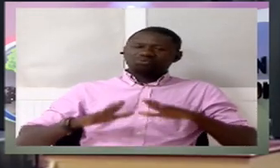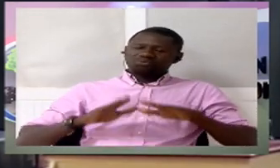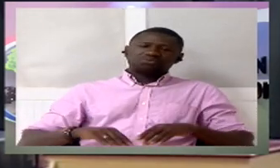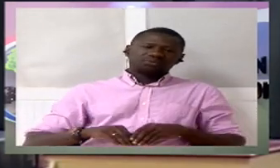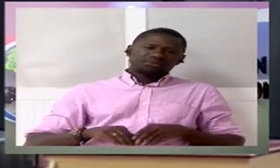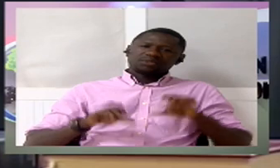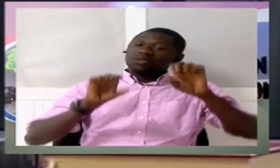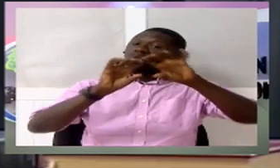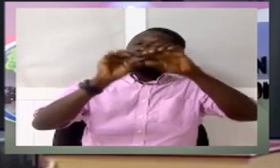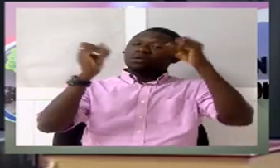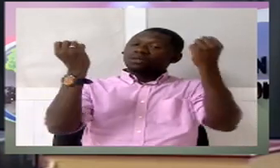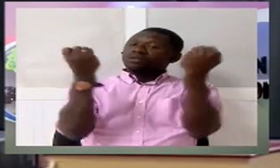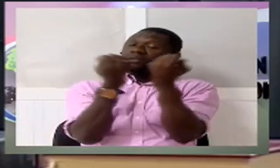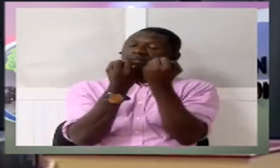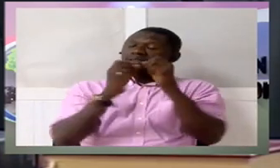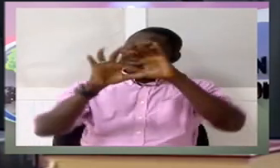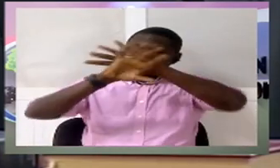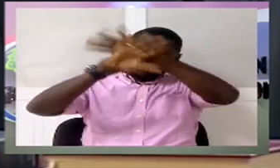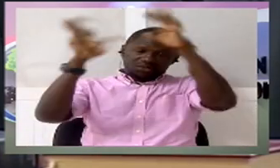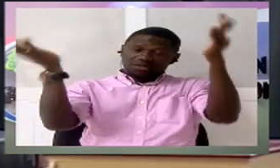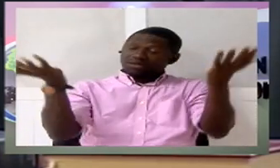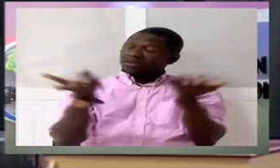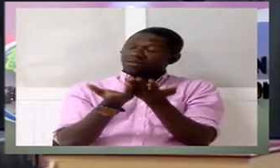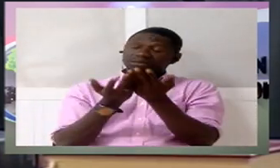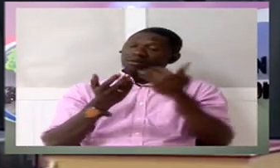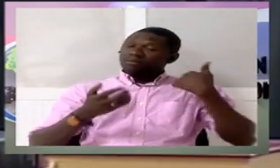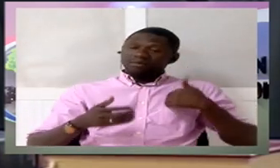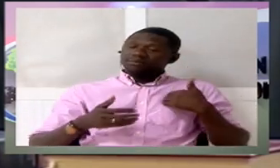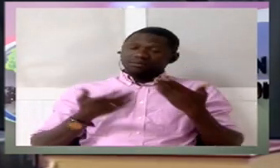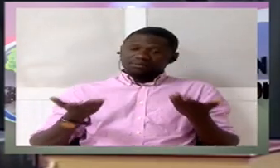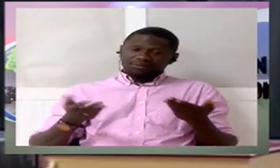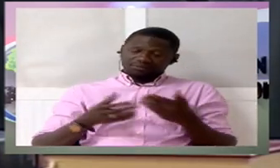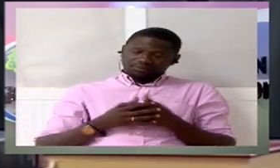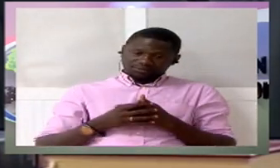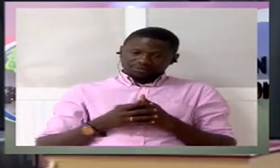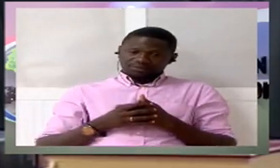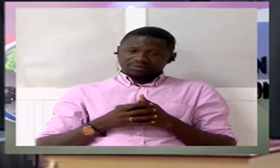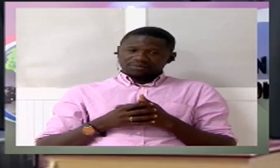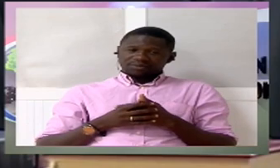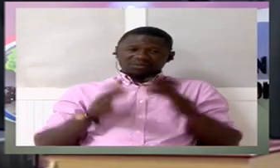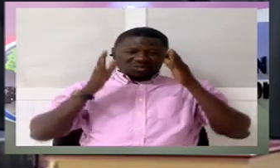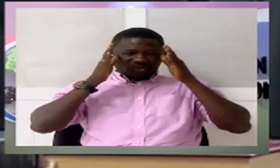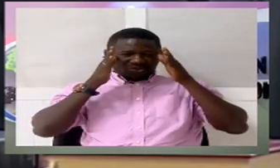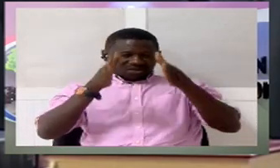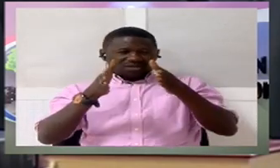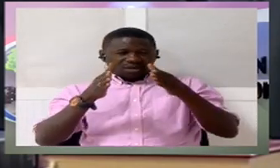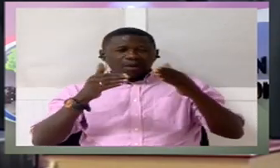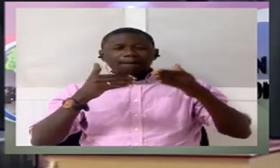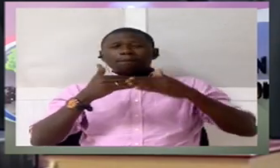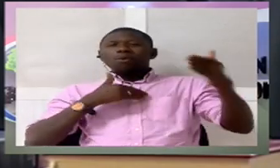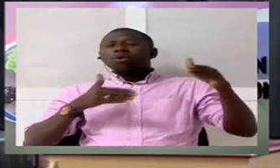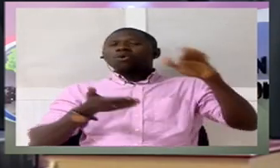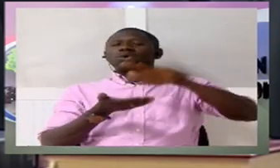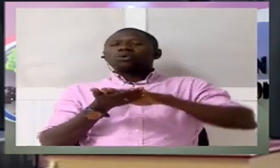Society and the general public. Jama na jamal ni na dinkira sabati dinkiralu concentrate more on the man in the